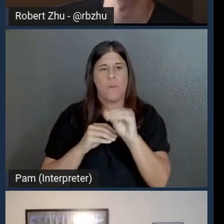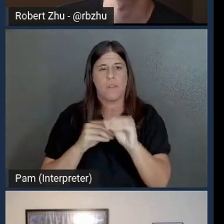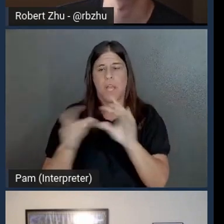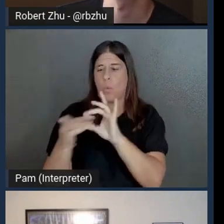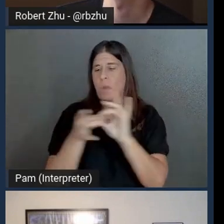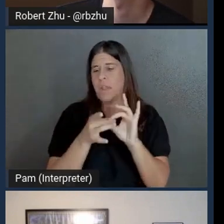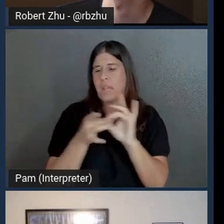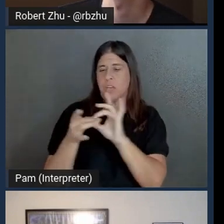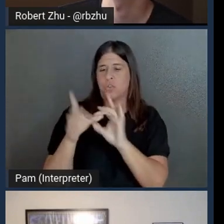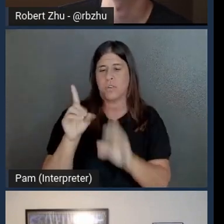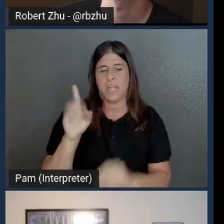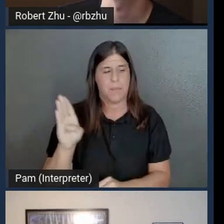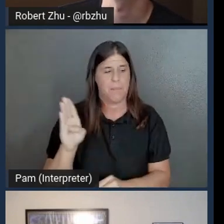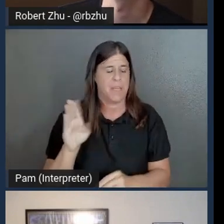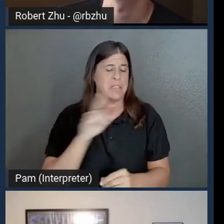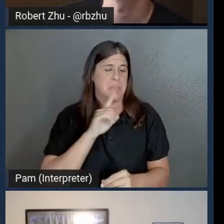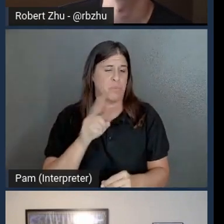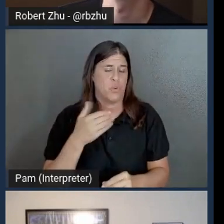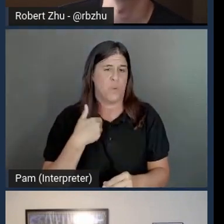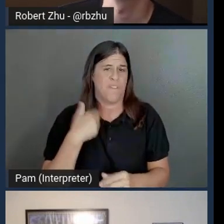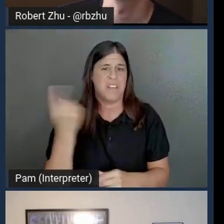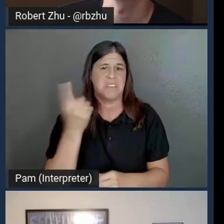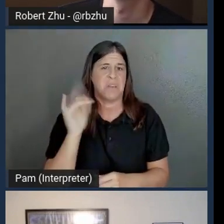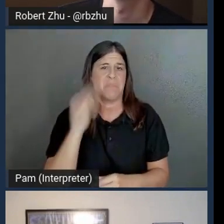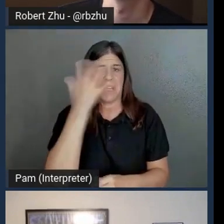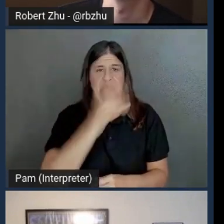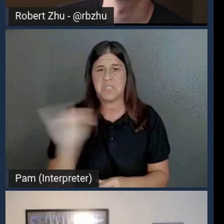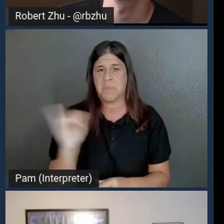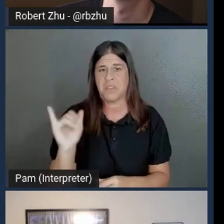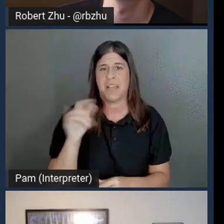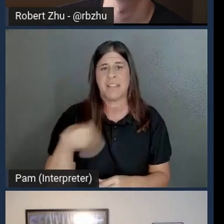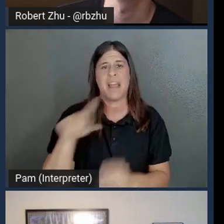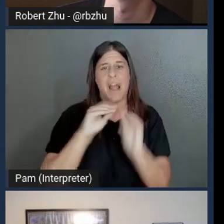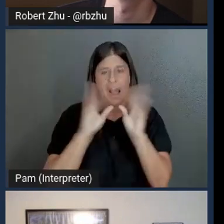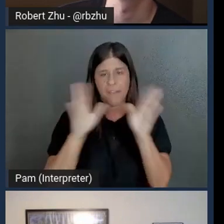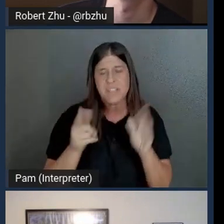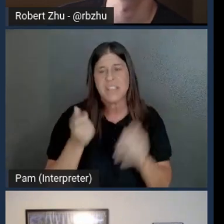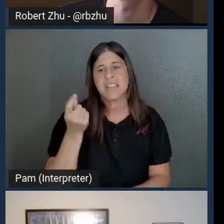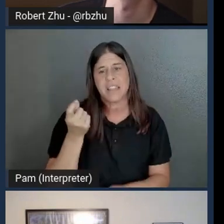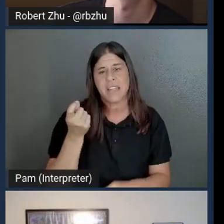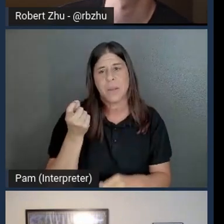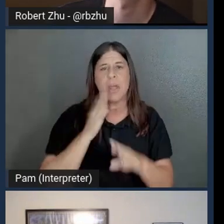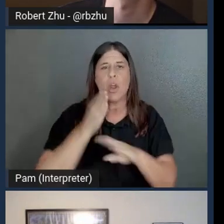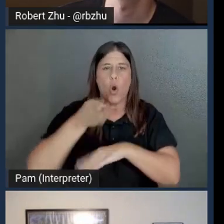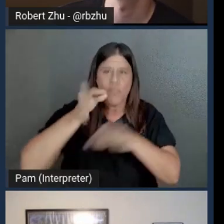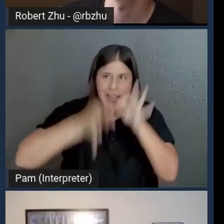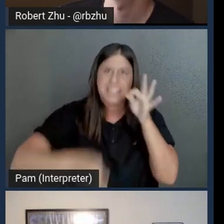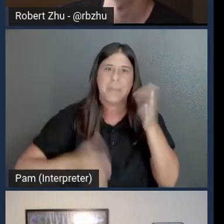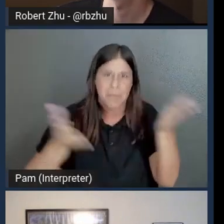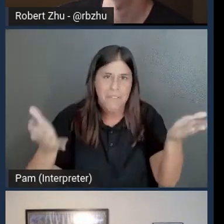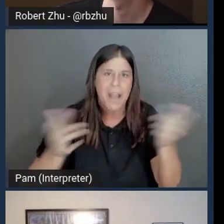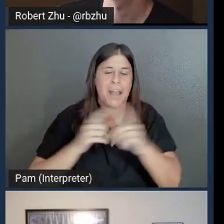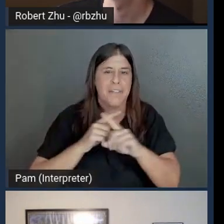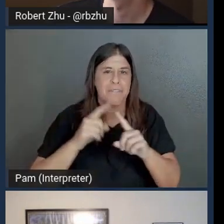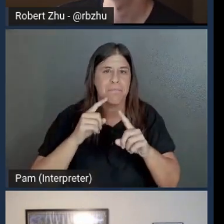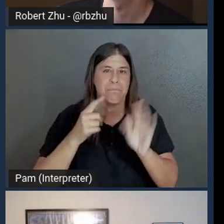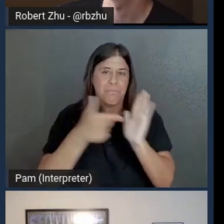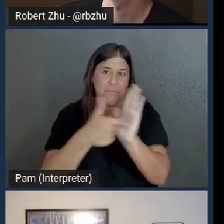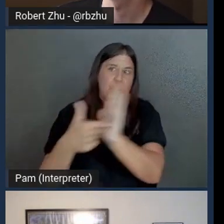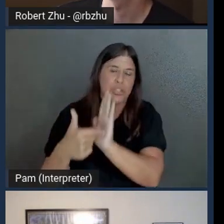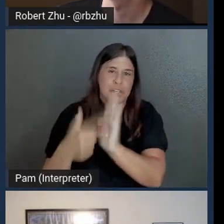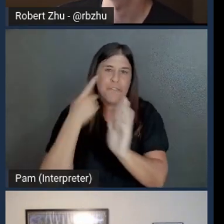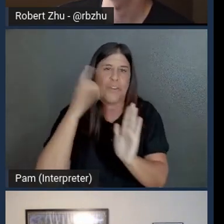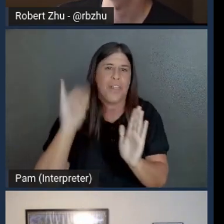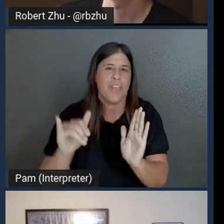schema, I'm sure we've all done something very similar to like this. You know, obviously this is a little bit of an overly simplified version of